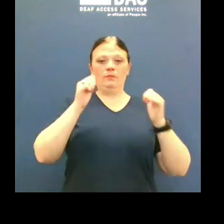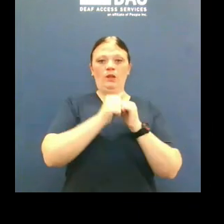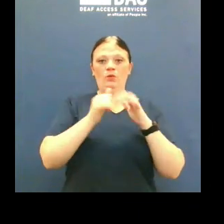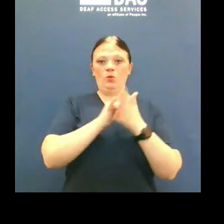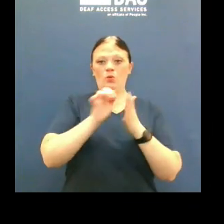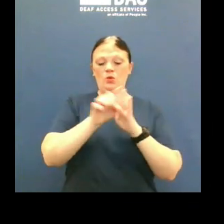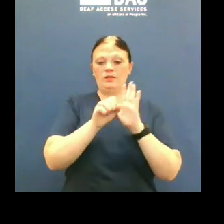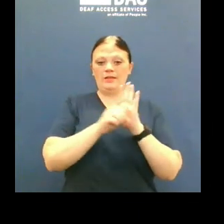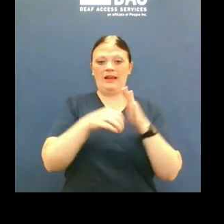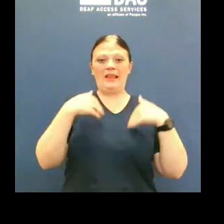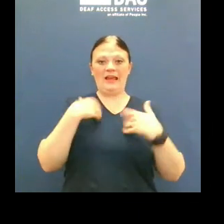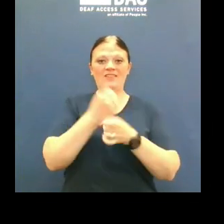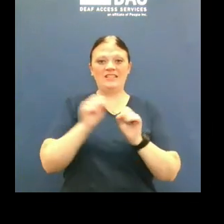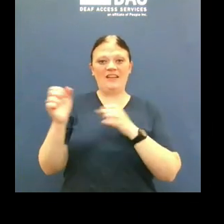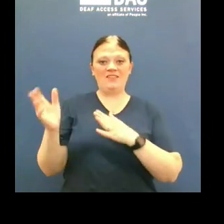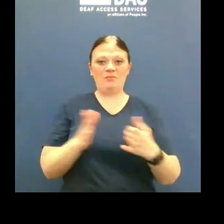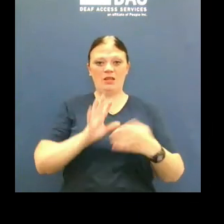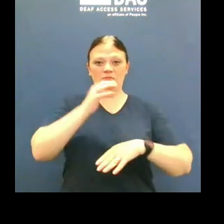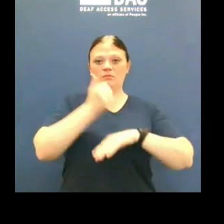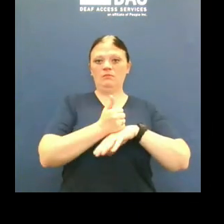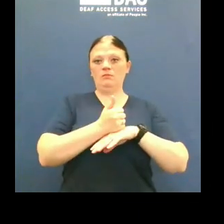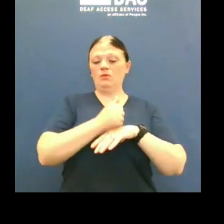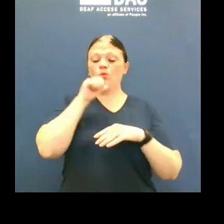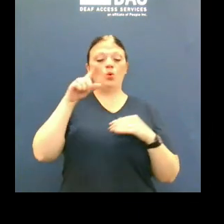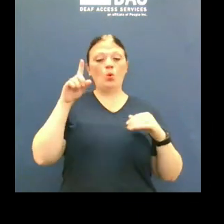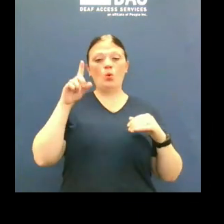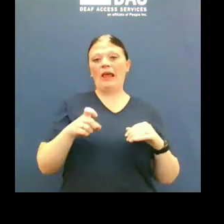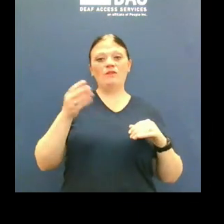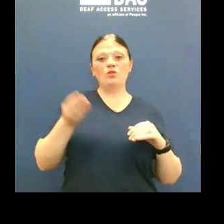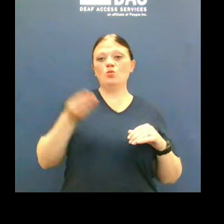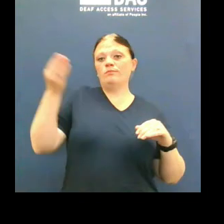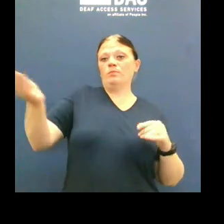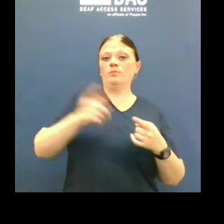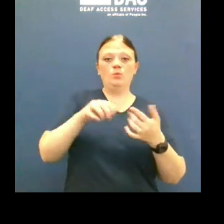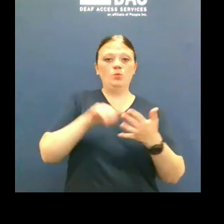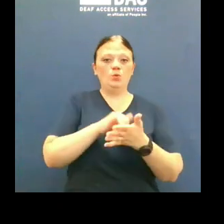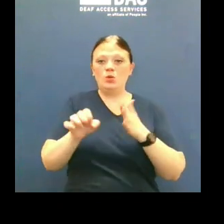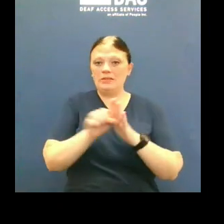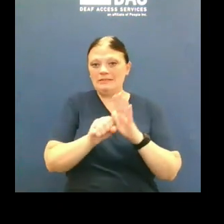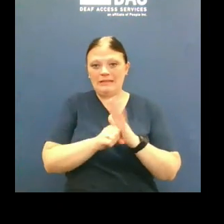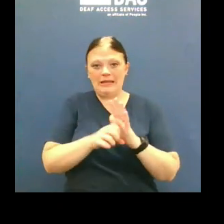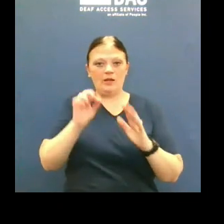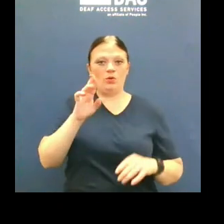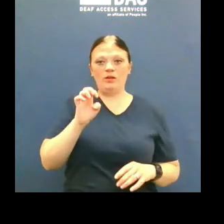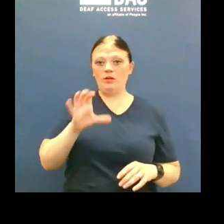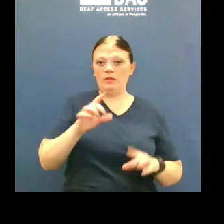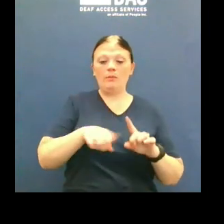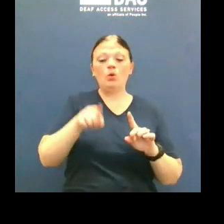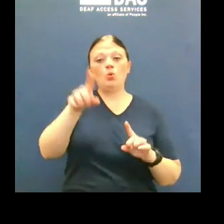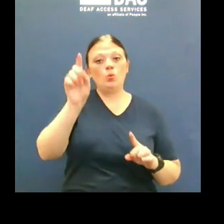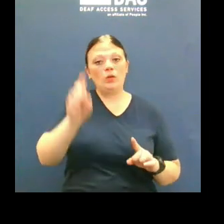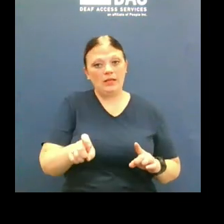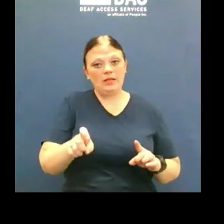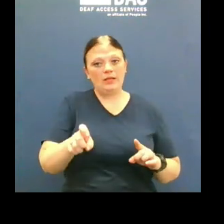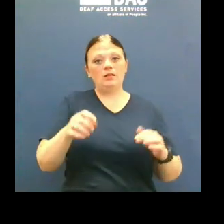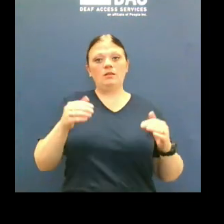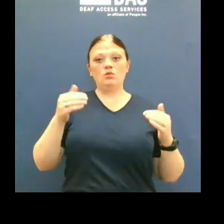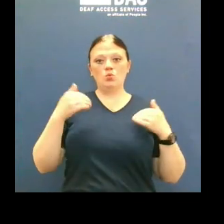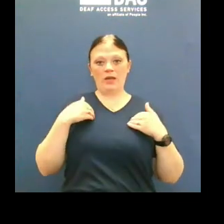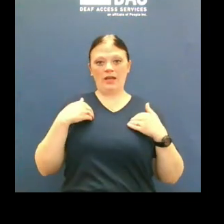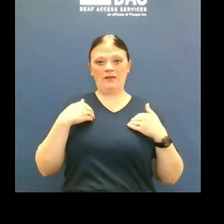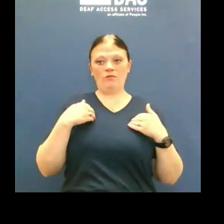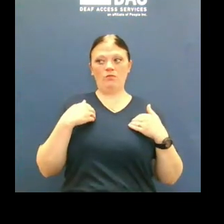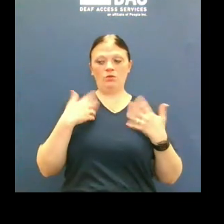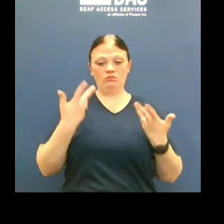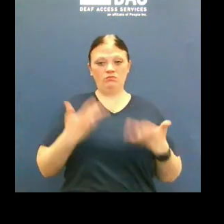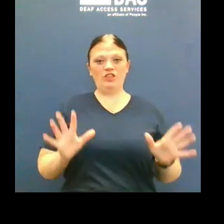do not need to put the safety plan, provide it to New York State or Erie County, but you do need to have one